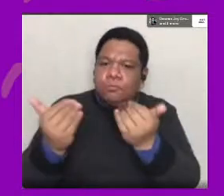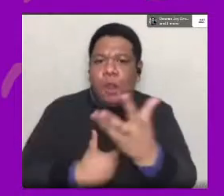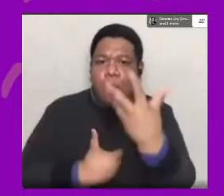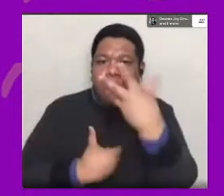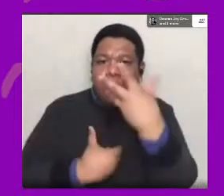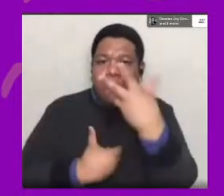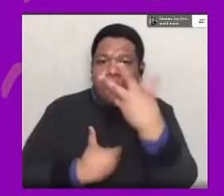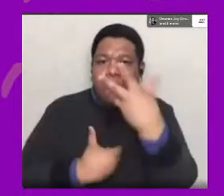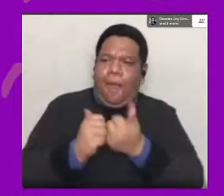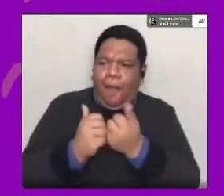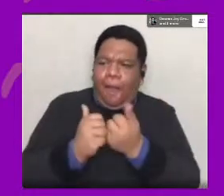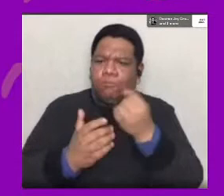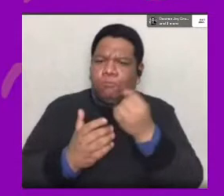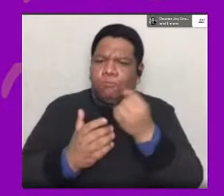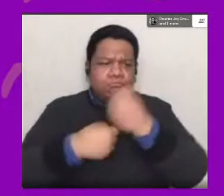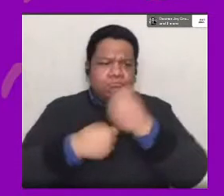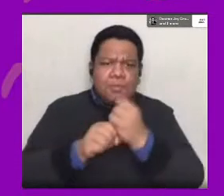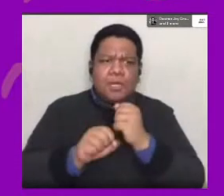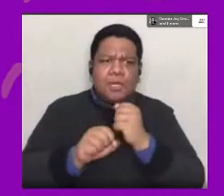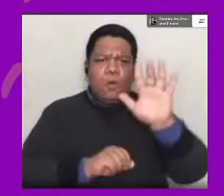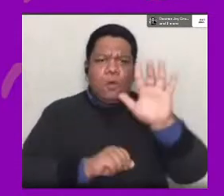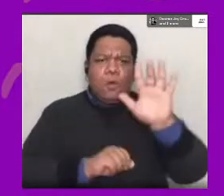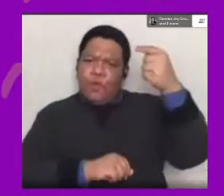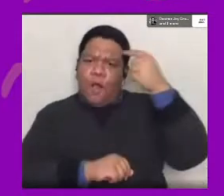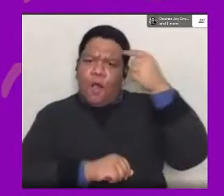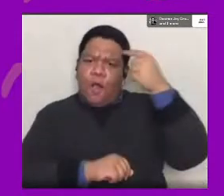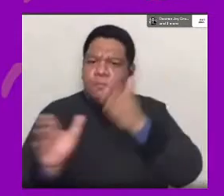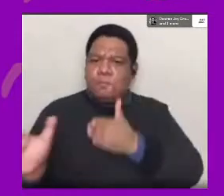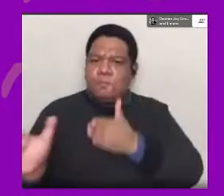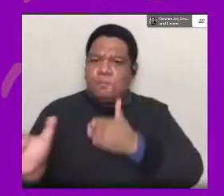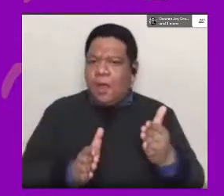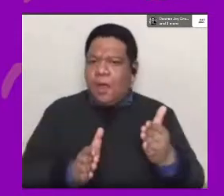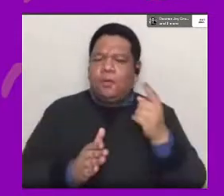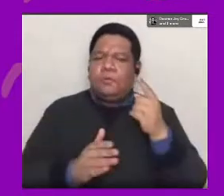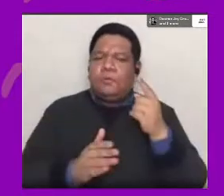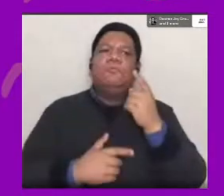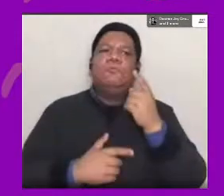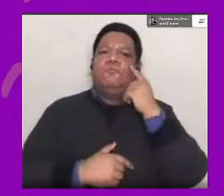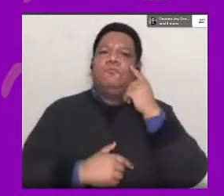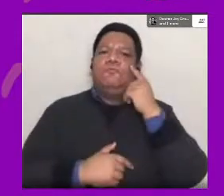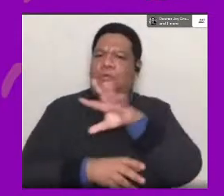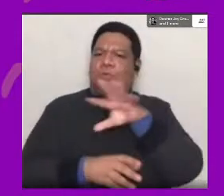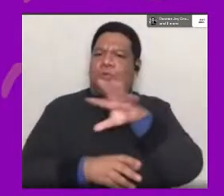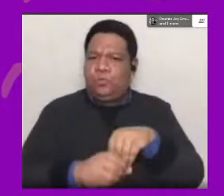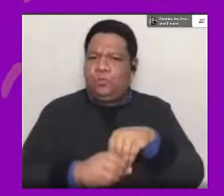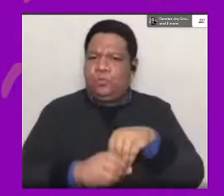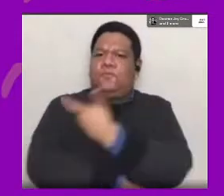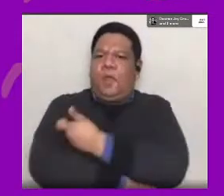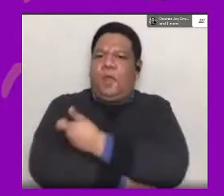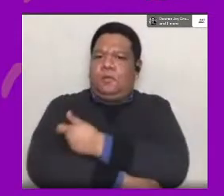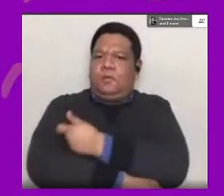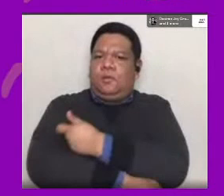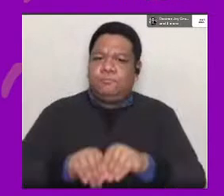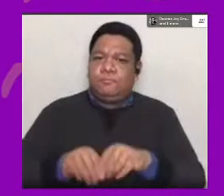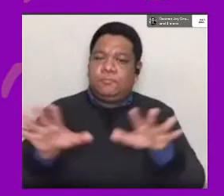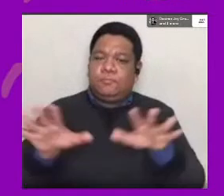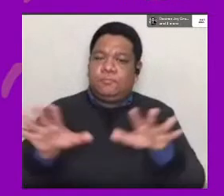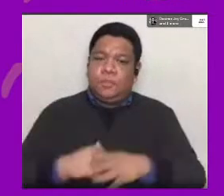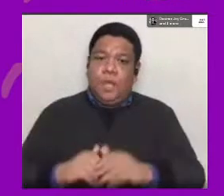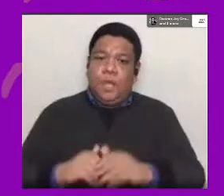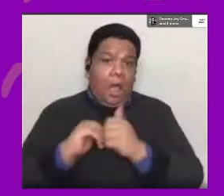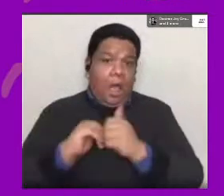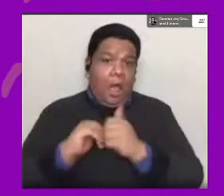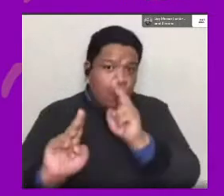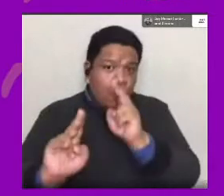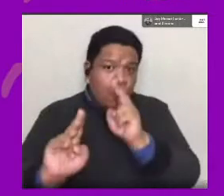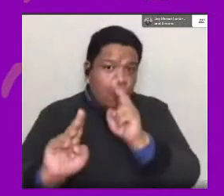the crafting of the government's recovery programs, including vaccine rollout. The way to honor women